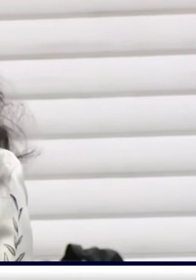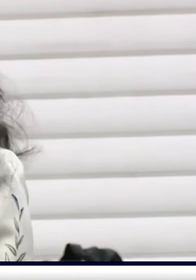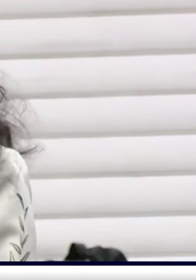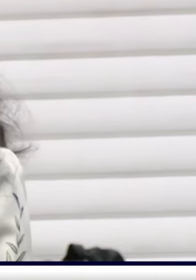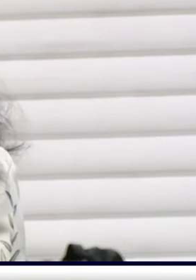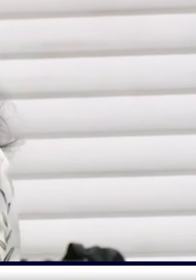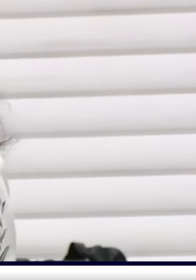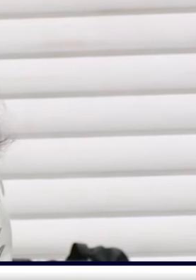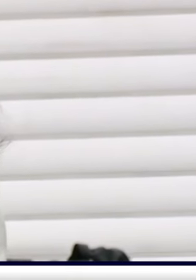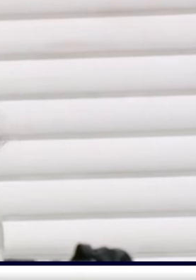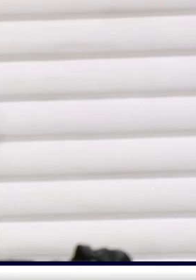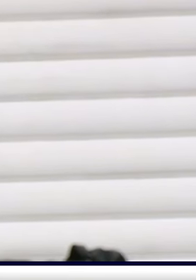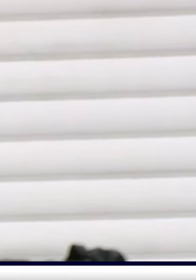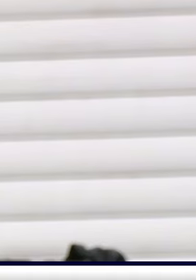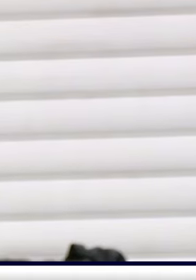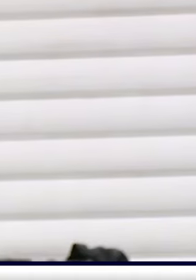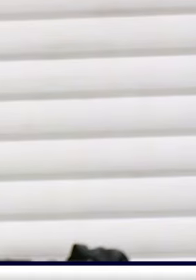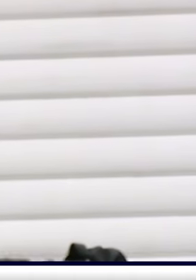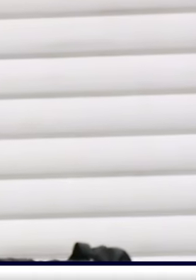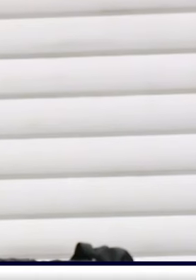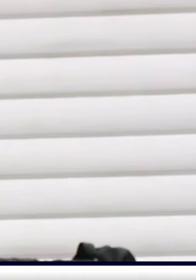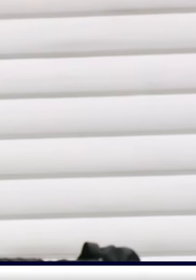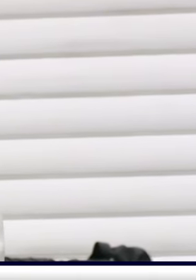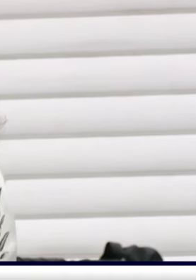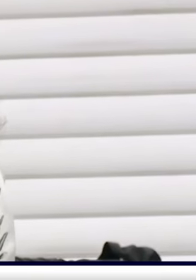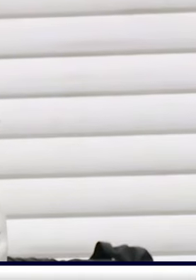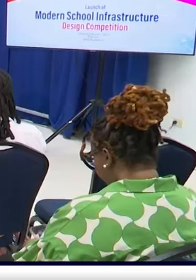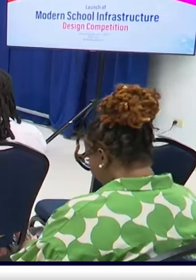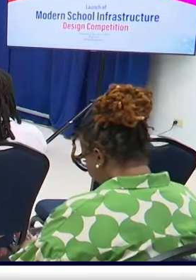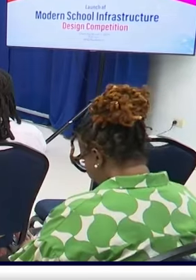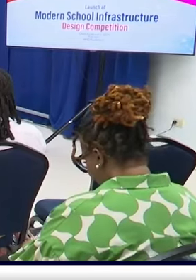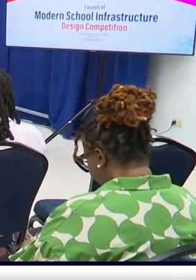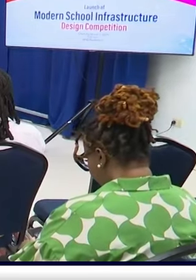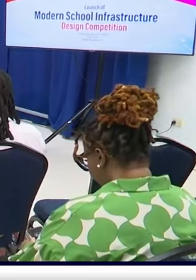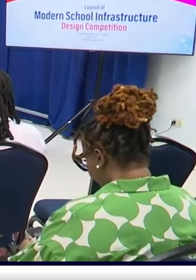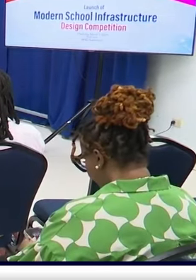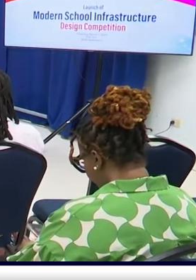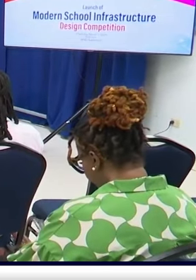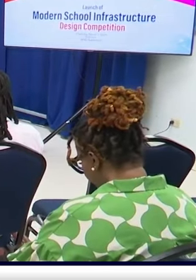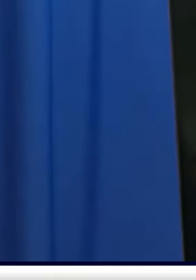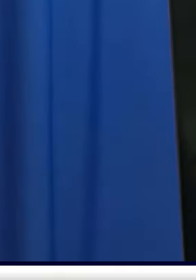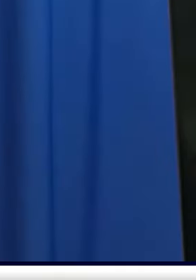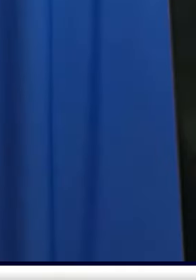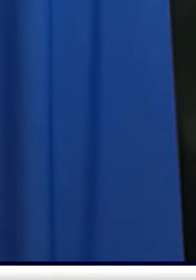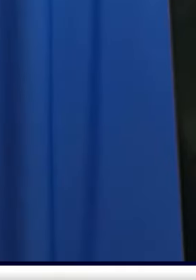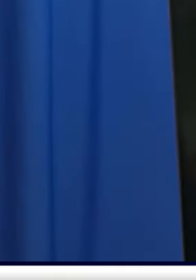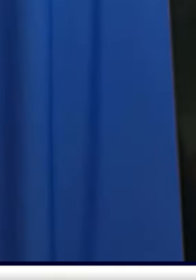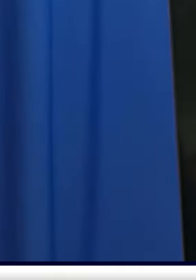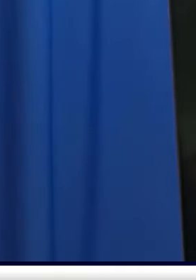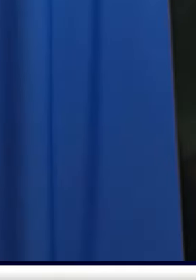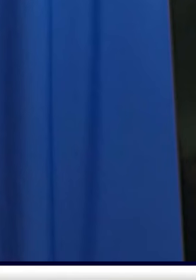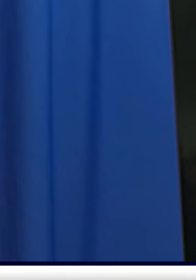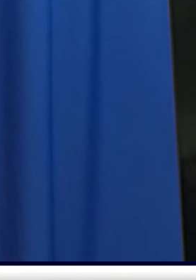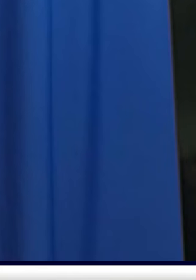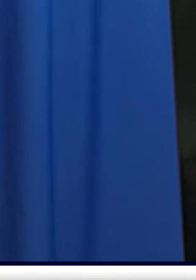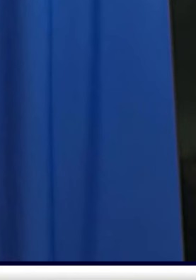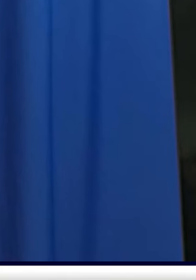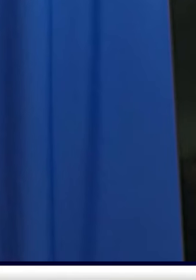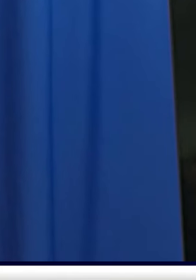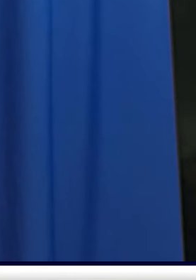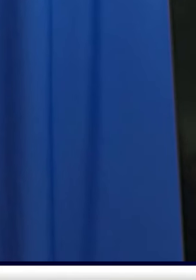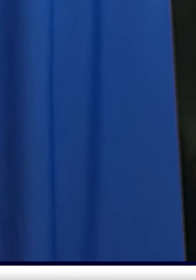relationship between Barbados and Suriname stoutly defended. Hundreds of thousands of dollars up for grabs in government's modern